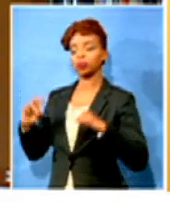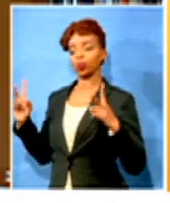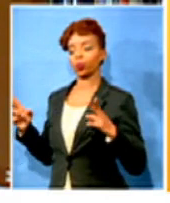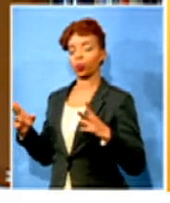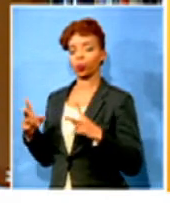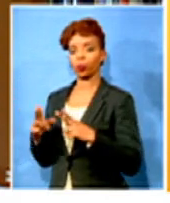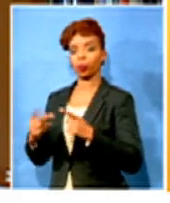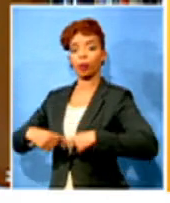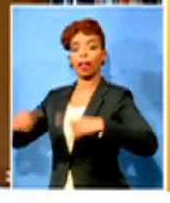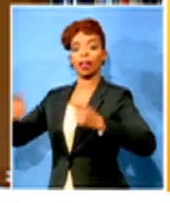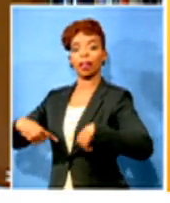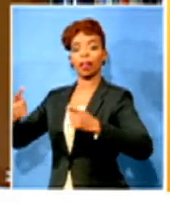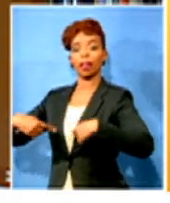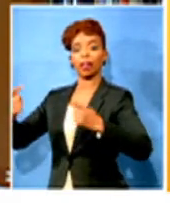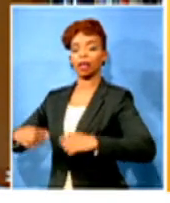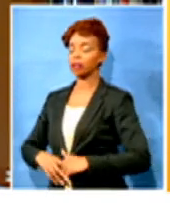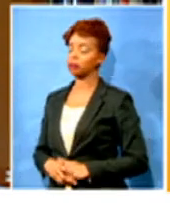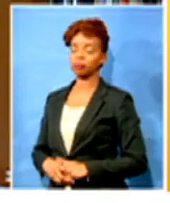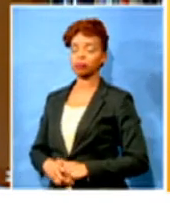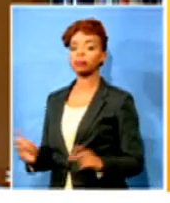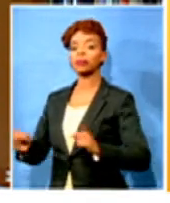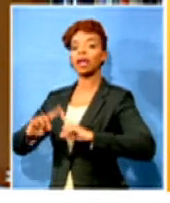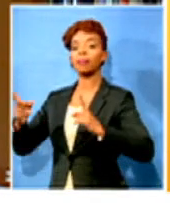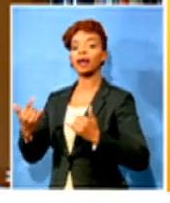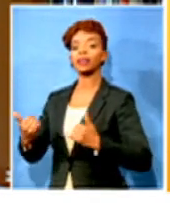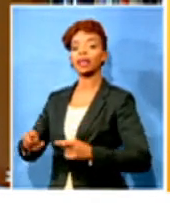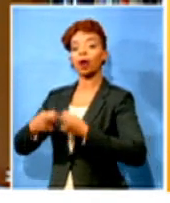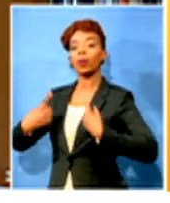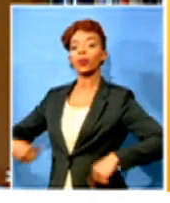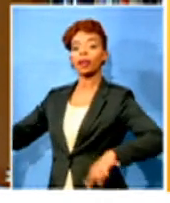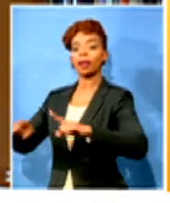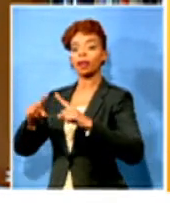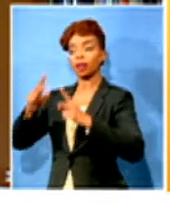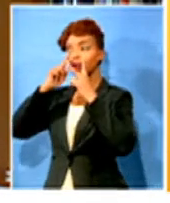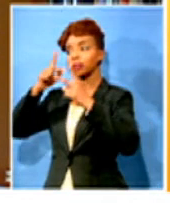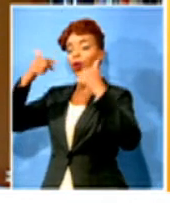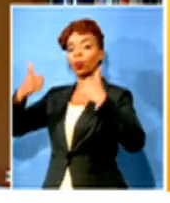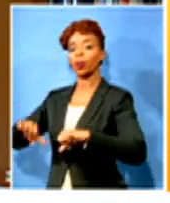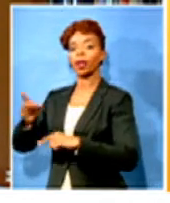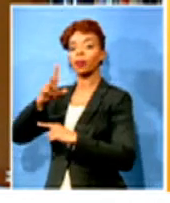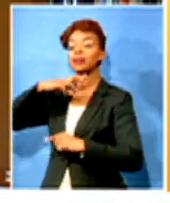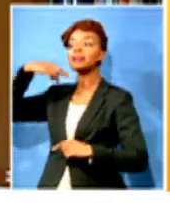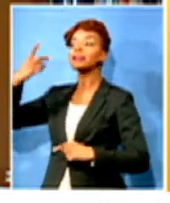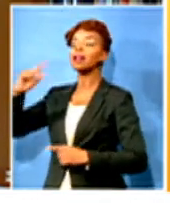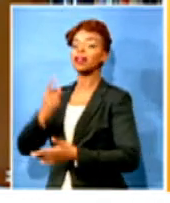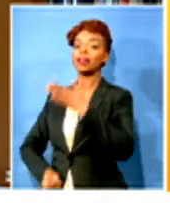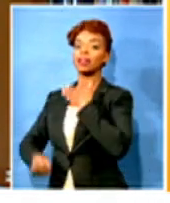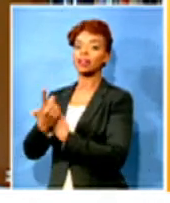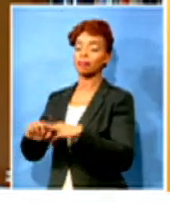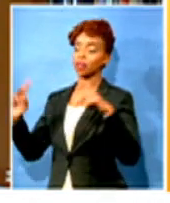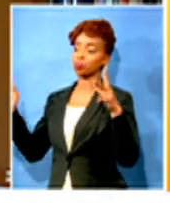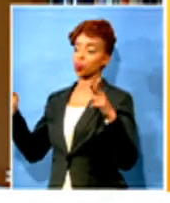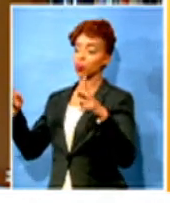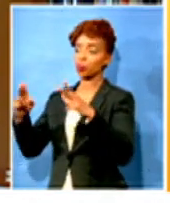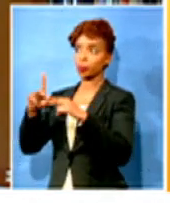nothing more than talk, because we haven't actually seen real cuts in terms of government spending. So